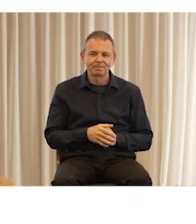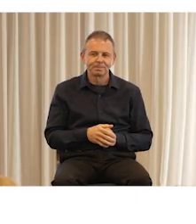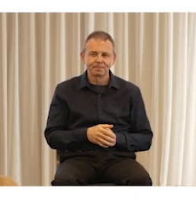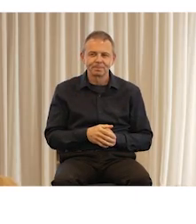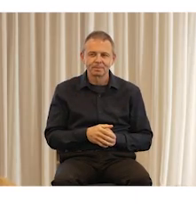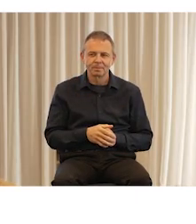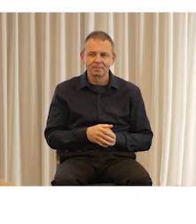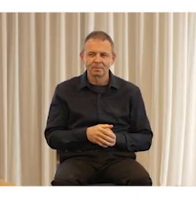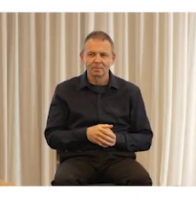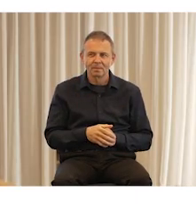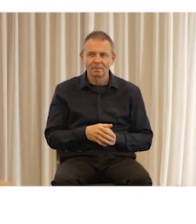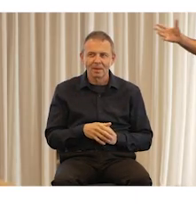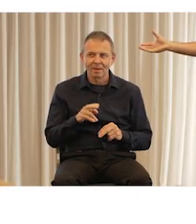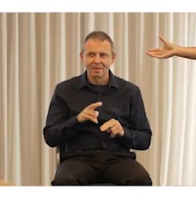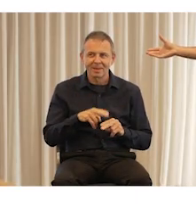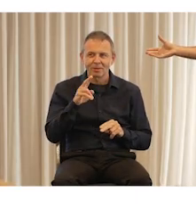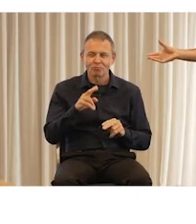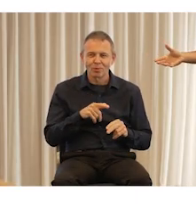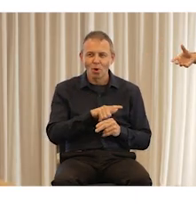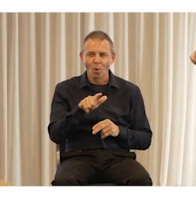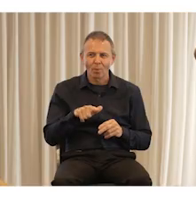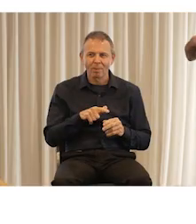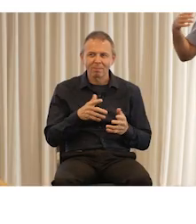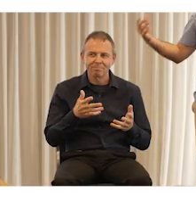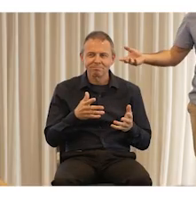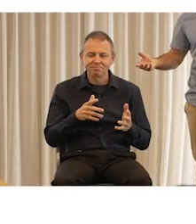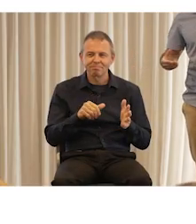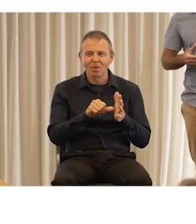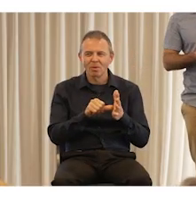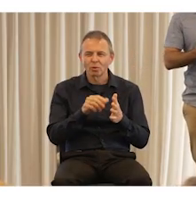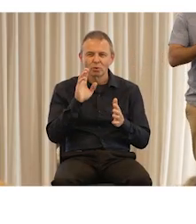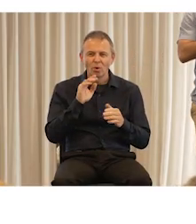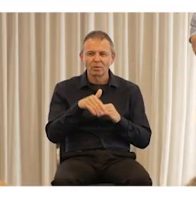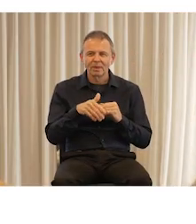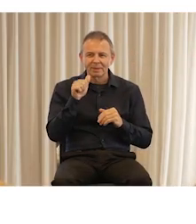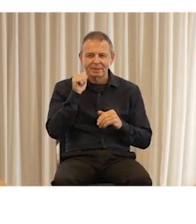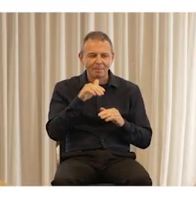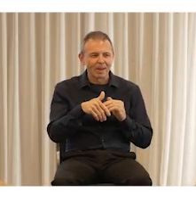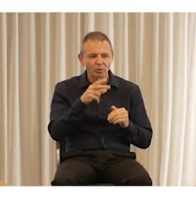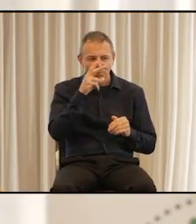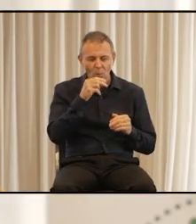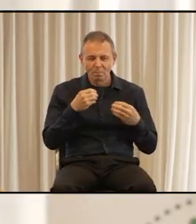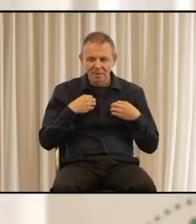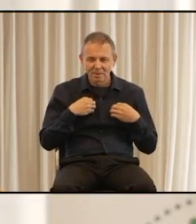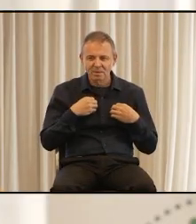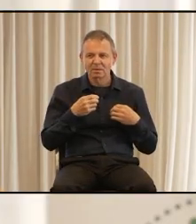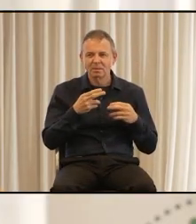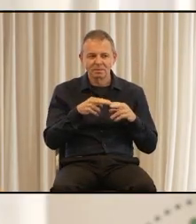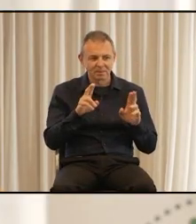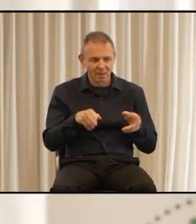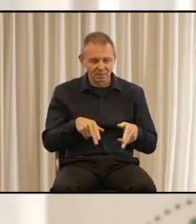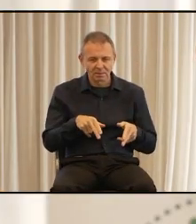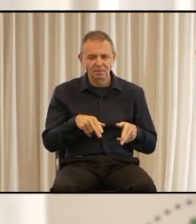in local economy. We heard stories yesterday about micro-enterprise and market stall holders, and so